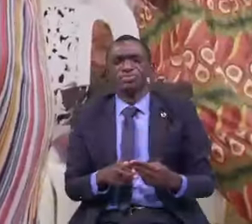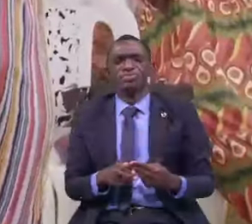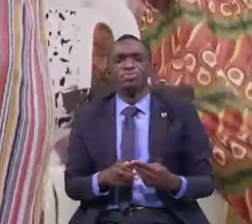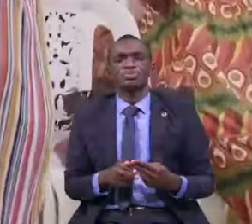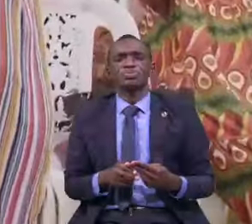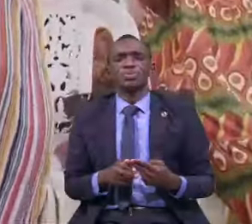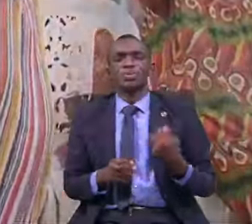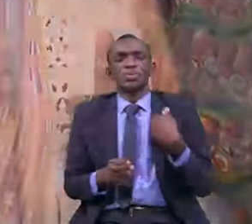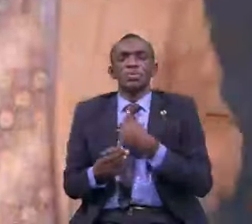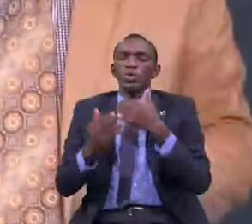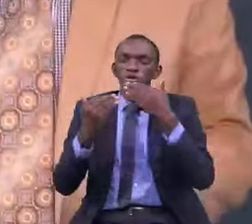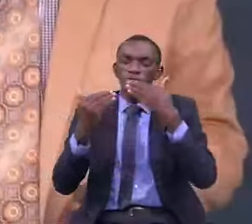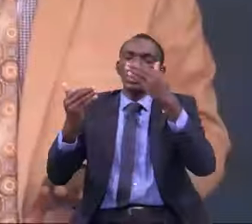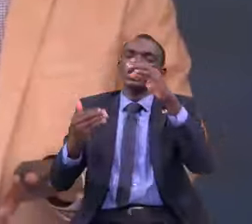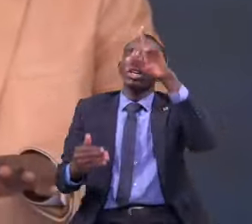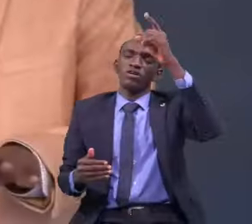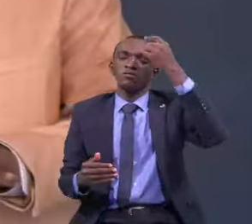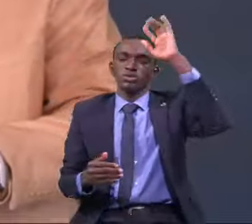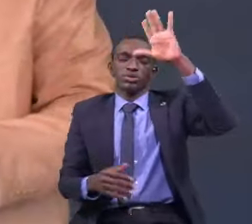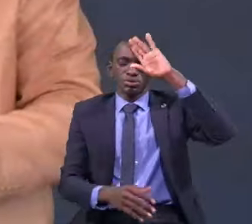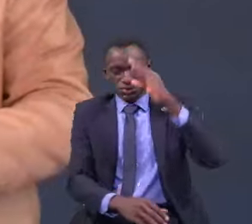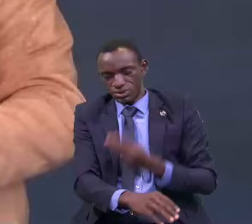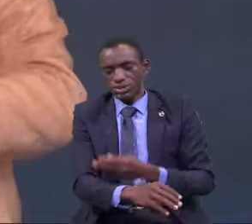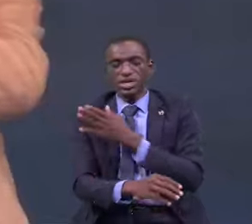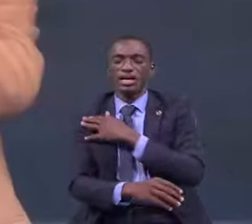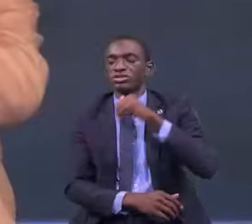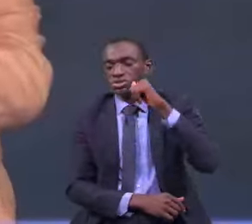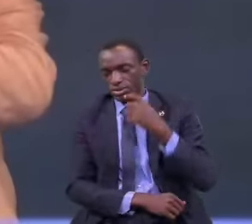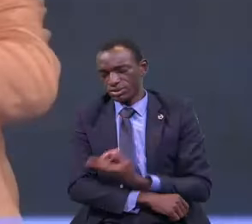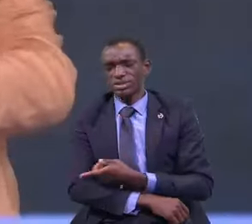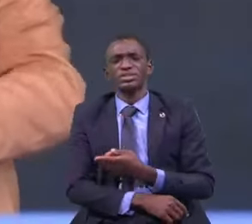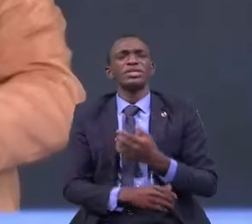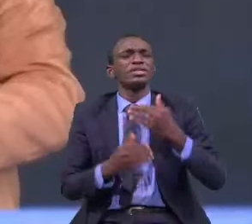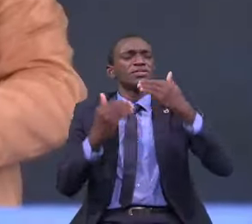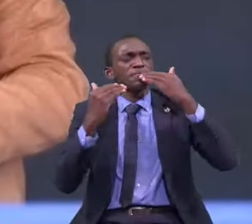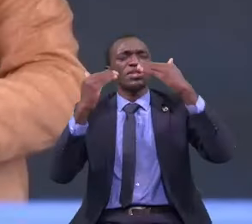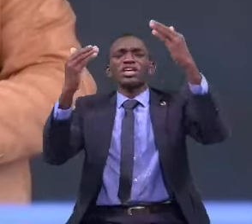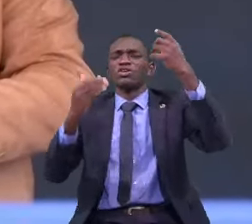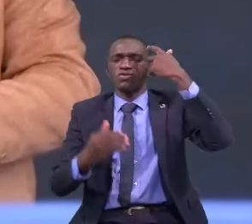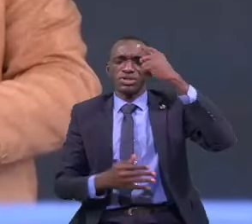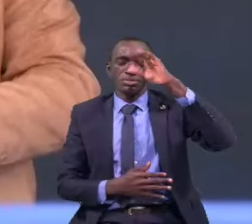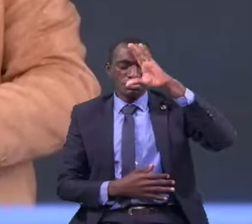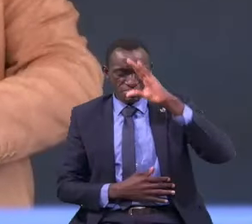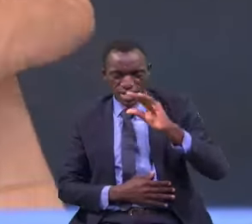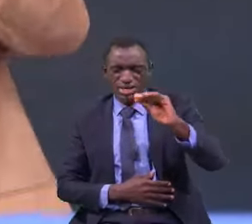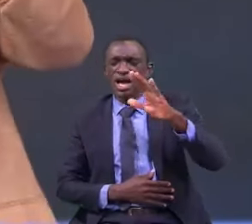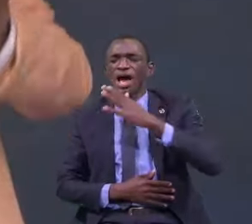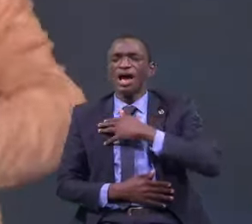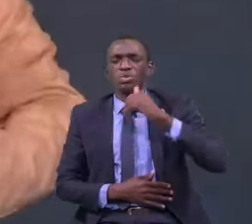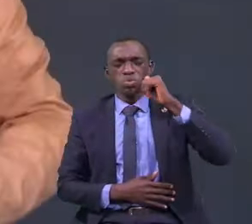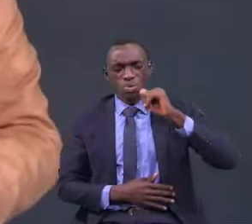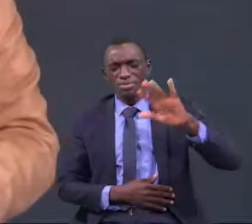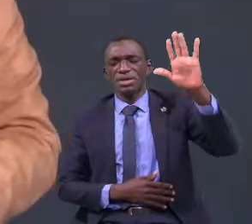we thank you for your sons and daughters. Thank you for the men and women. Thank you